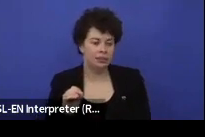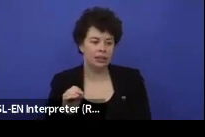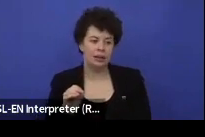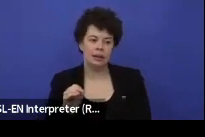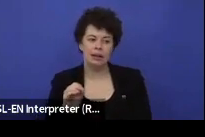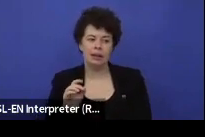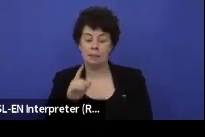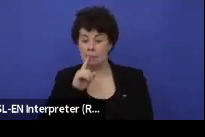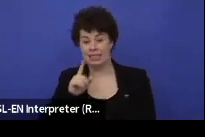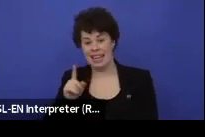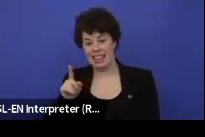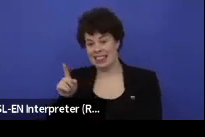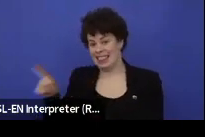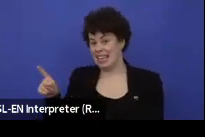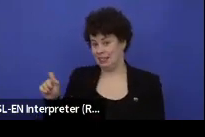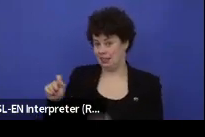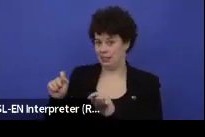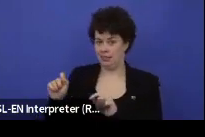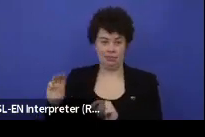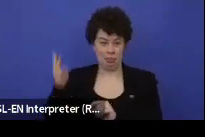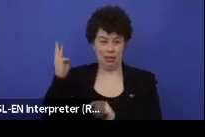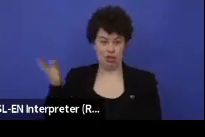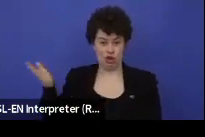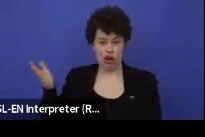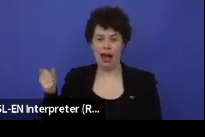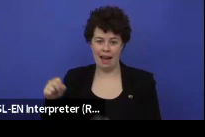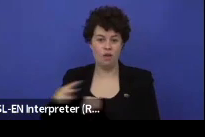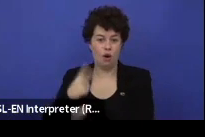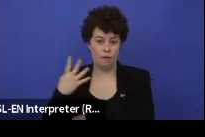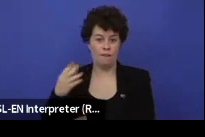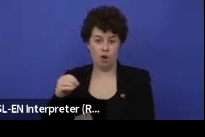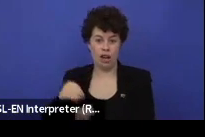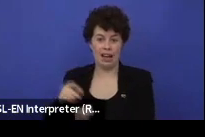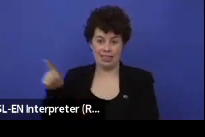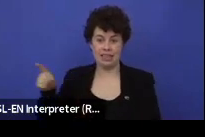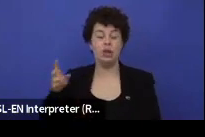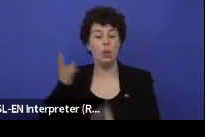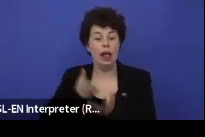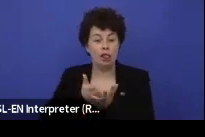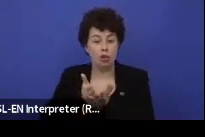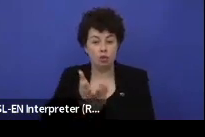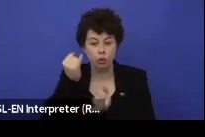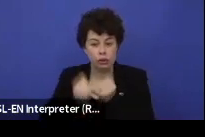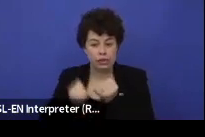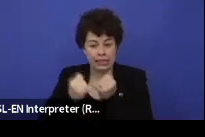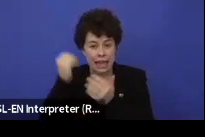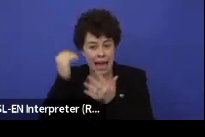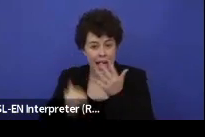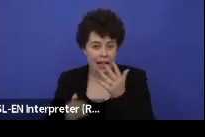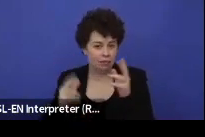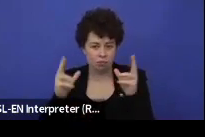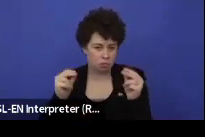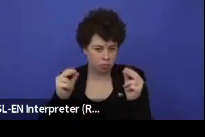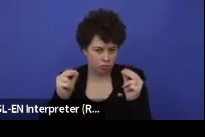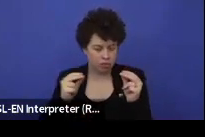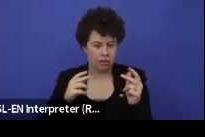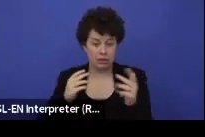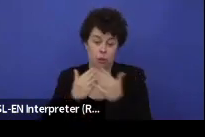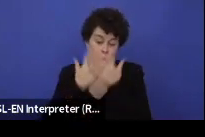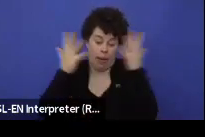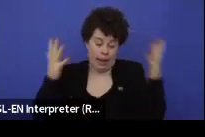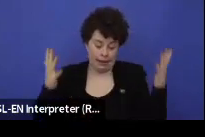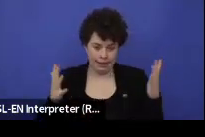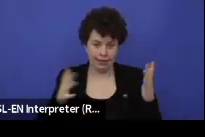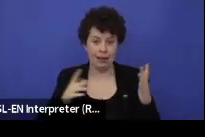mean, on this slide alone, there are over 40 on this slide. I'm not going to go through them. You know, there's just too many. But